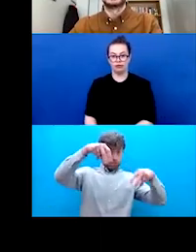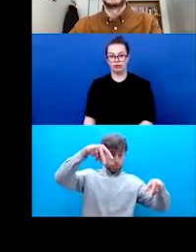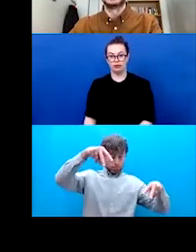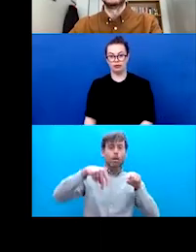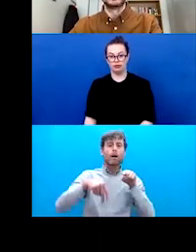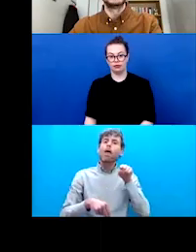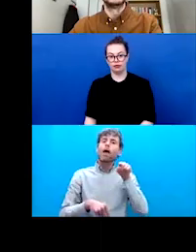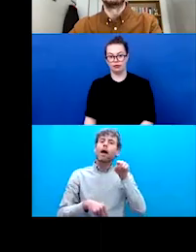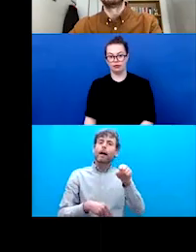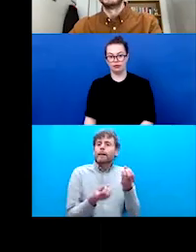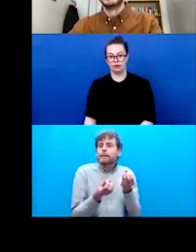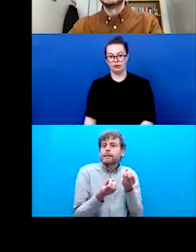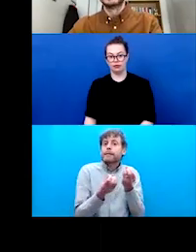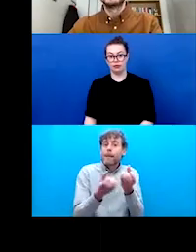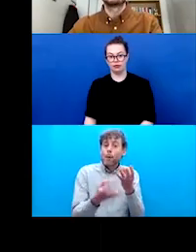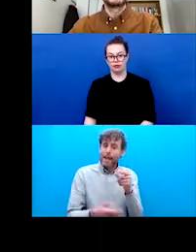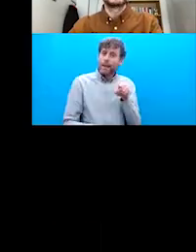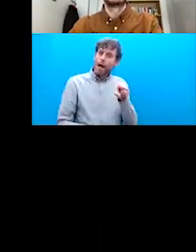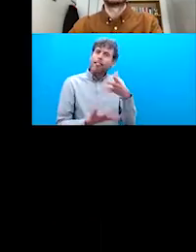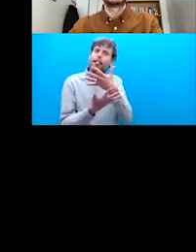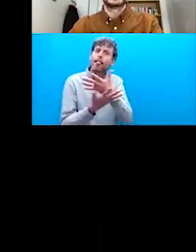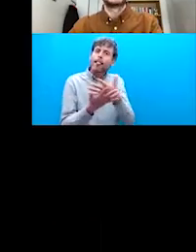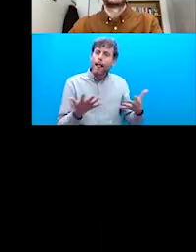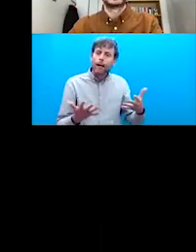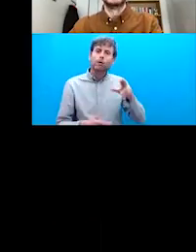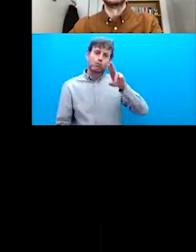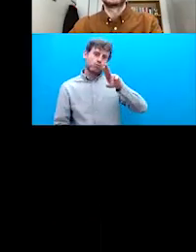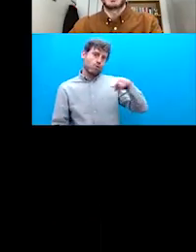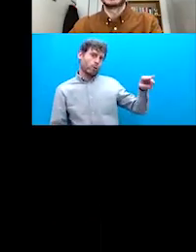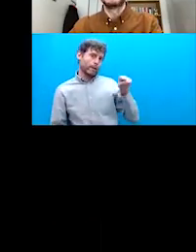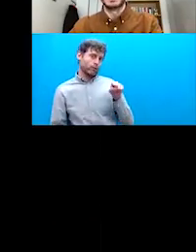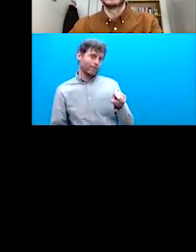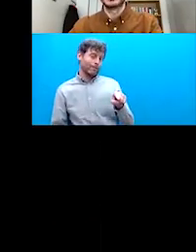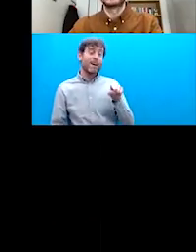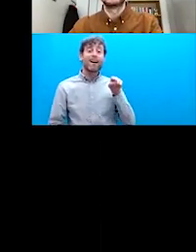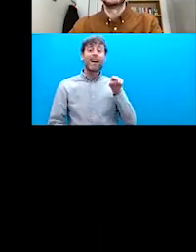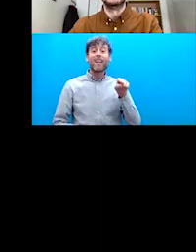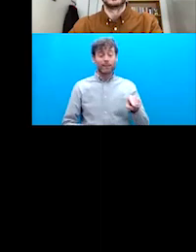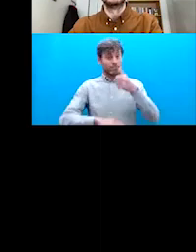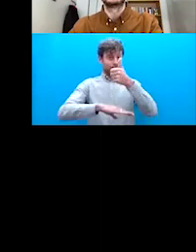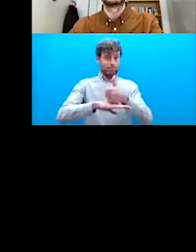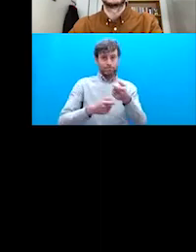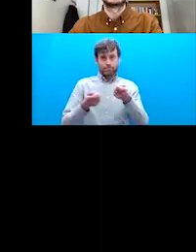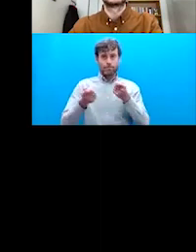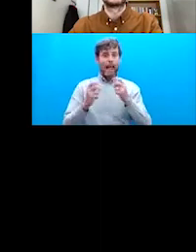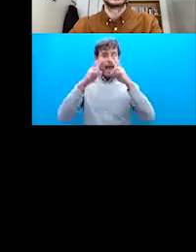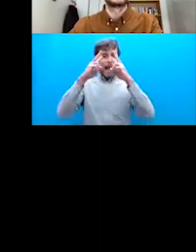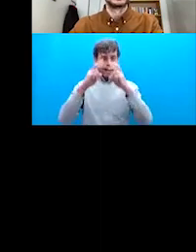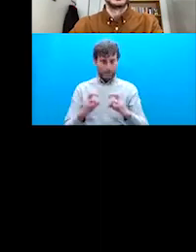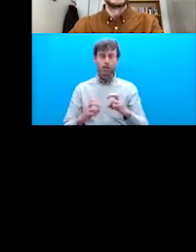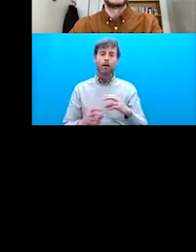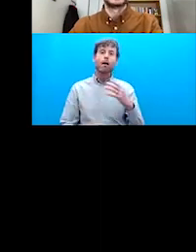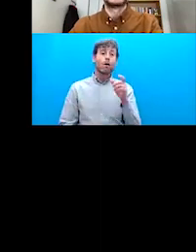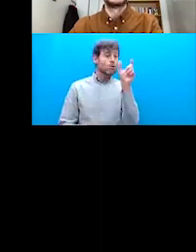stimuli are in Norwegian. So in this experiment has a non-semantic baseline, so we use non-words, so letter